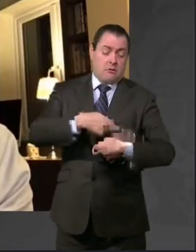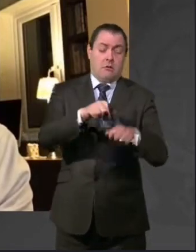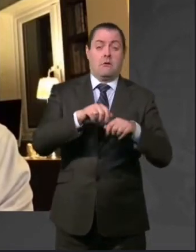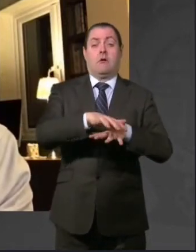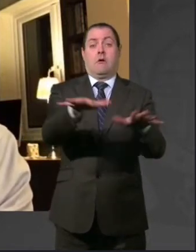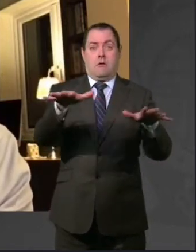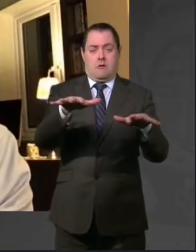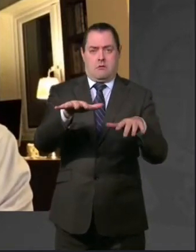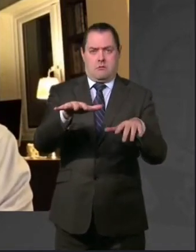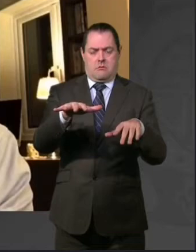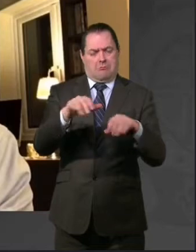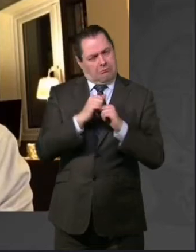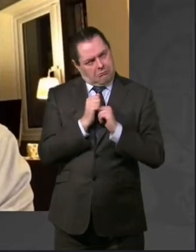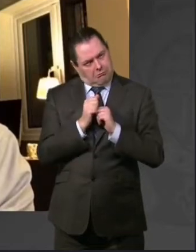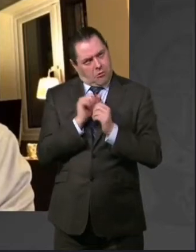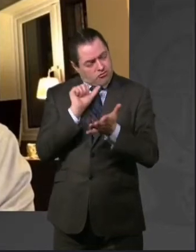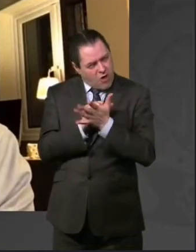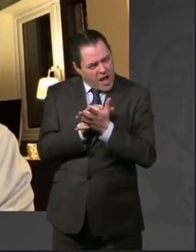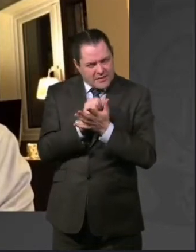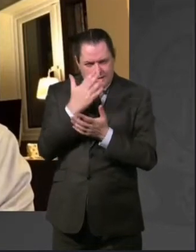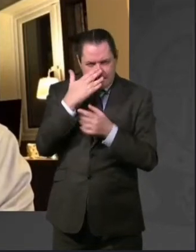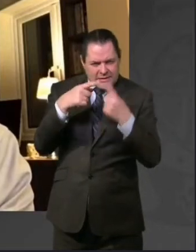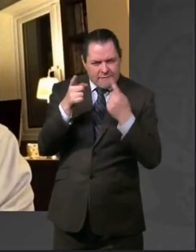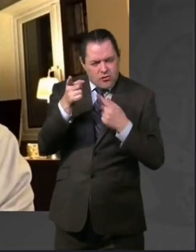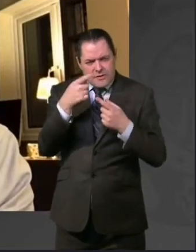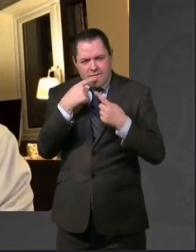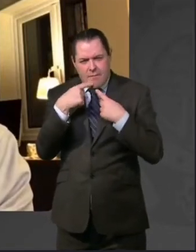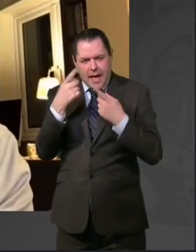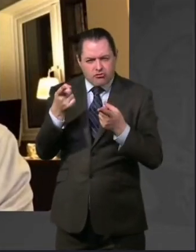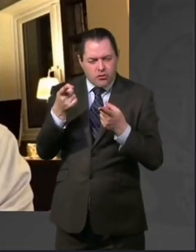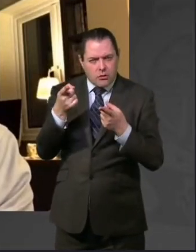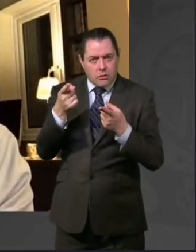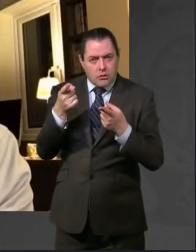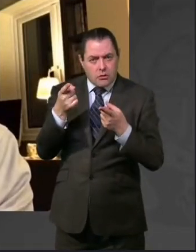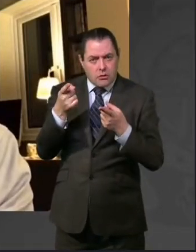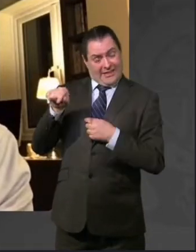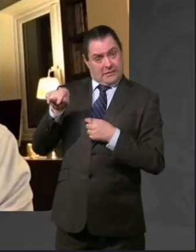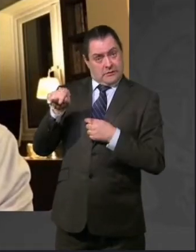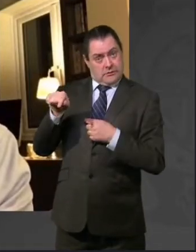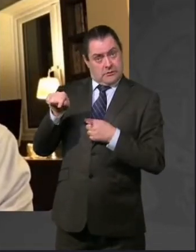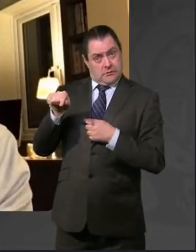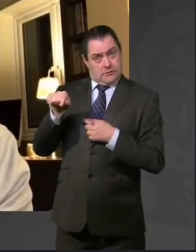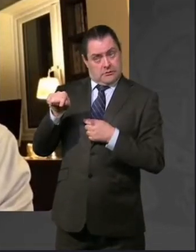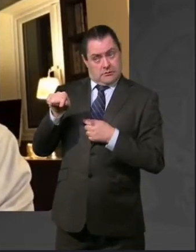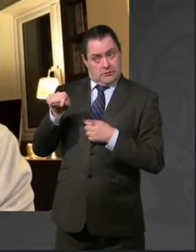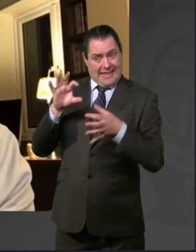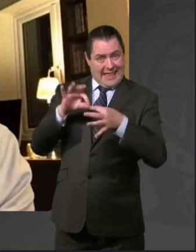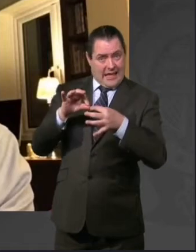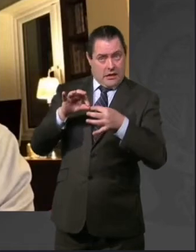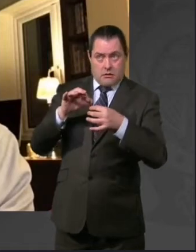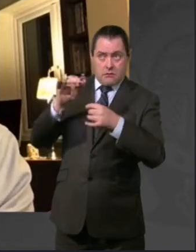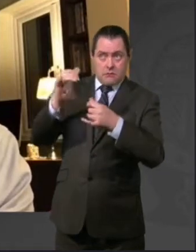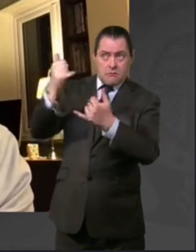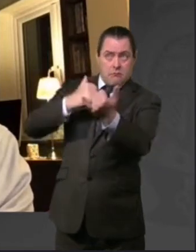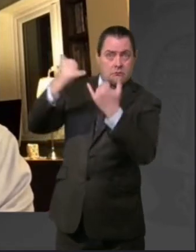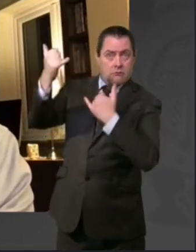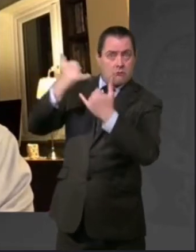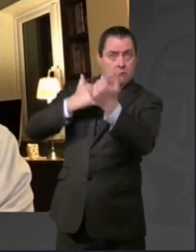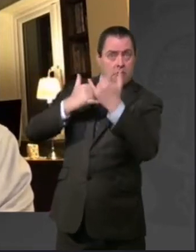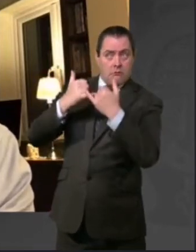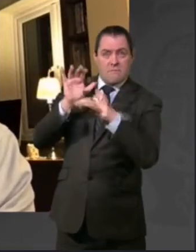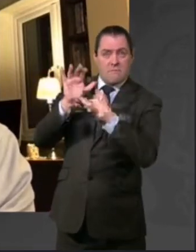affect the decision you're going to take soon about whether to close our borders to all foreign travellers? And just quickly for